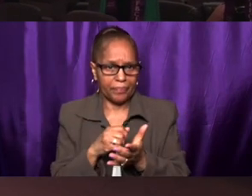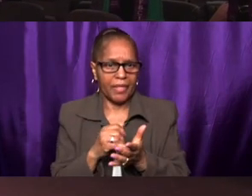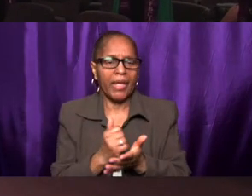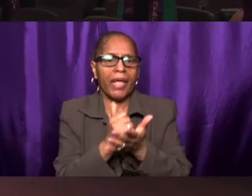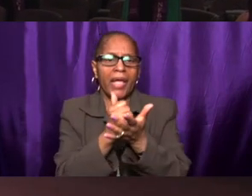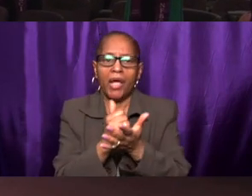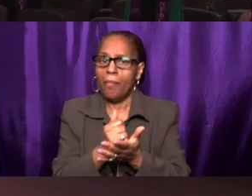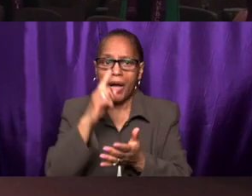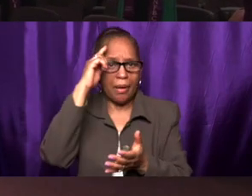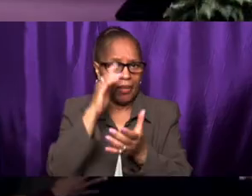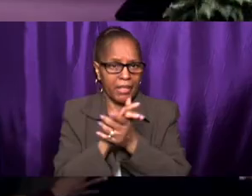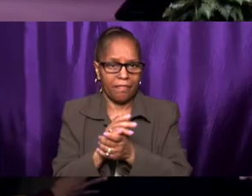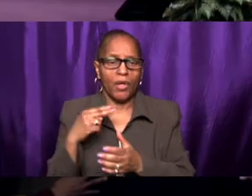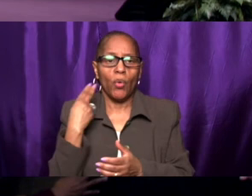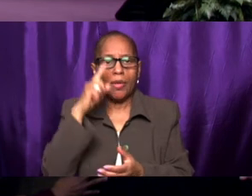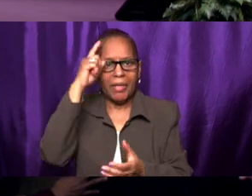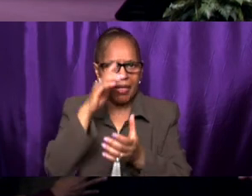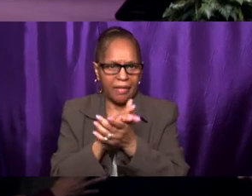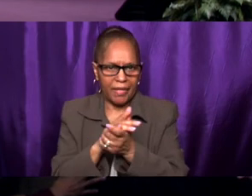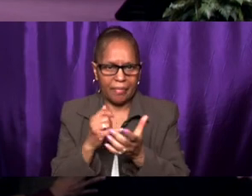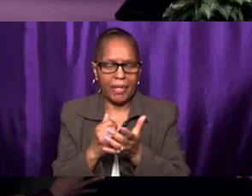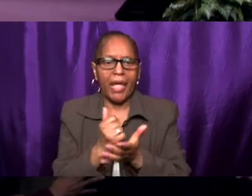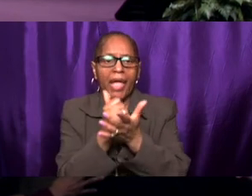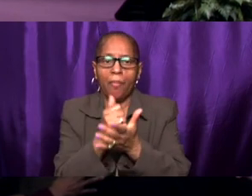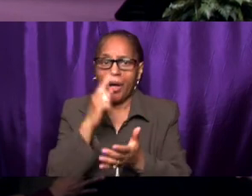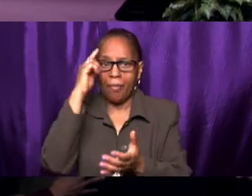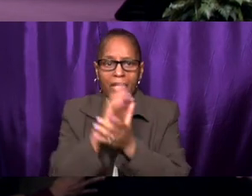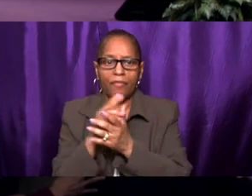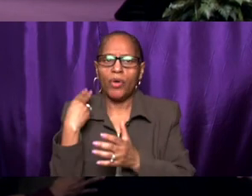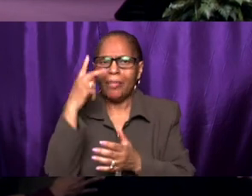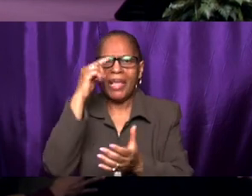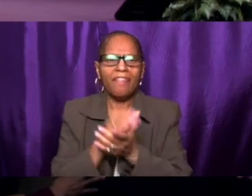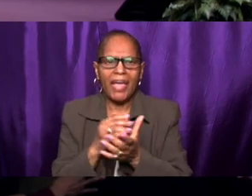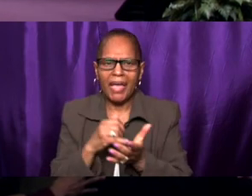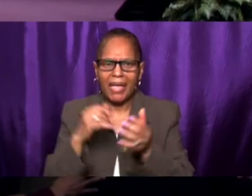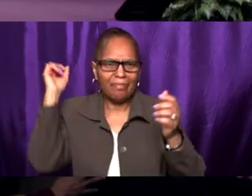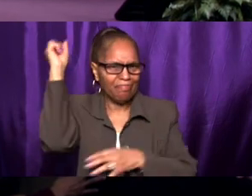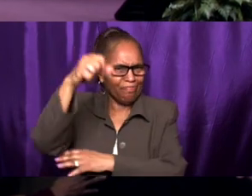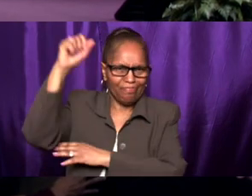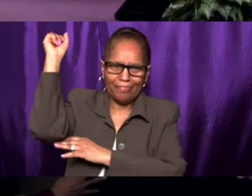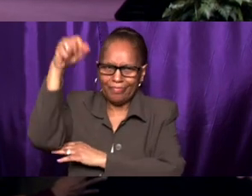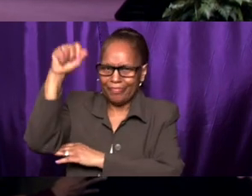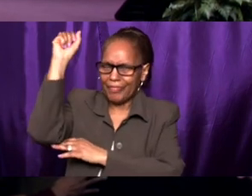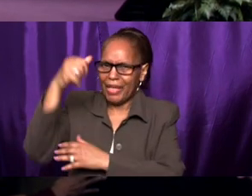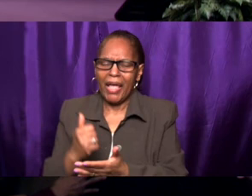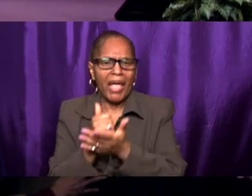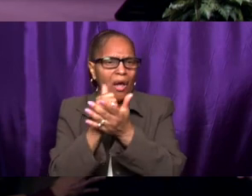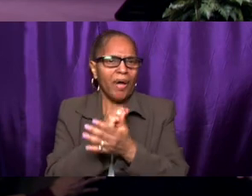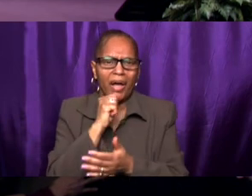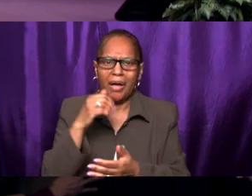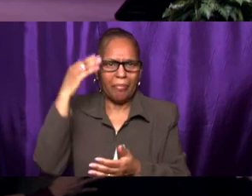Help our unbelief. We believe it. Help our unbelief. We believe it. Help our unbelief. We believe